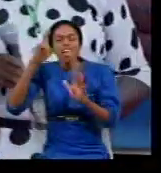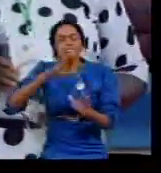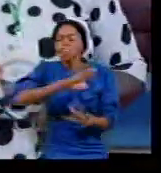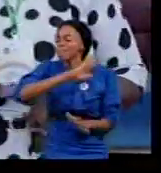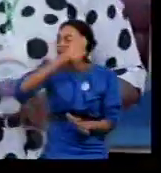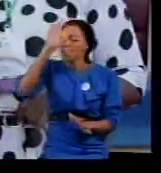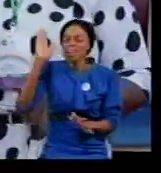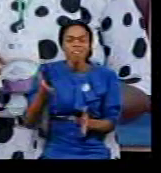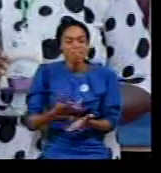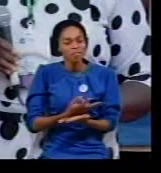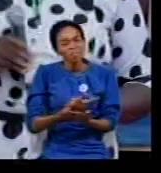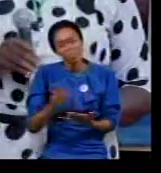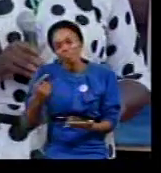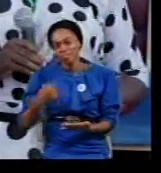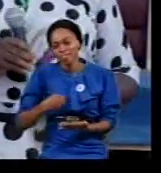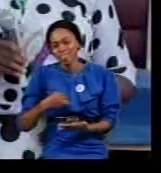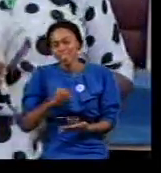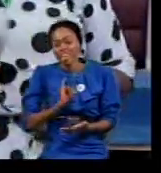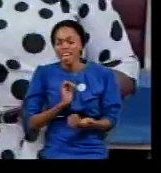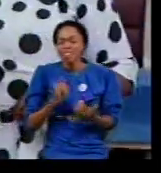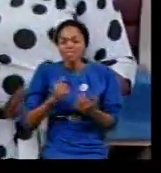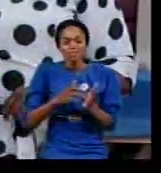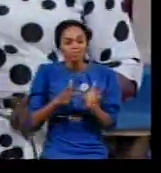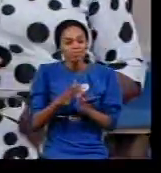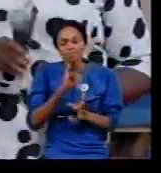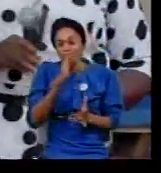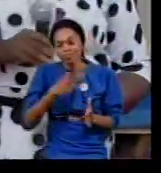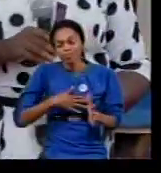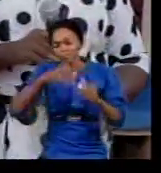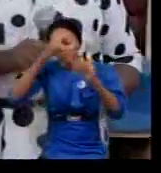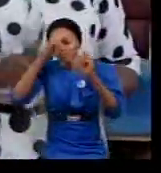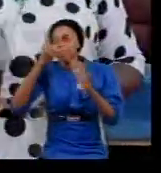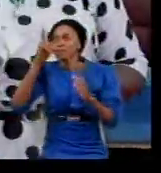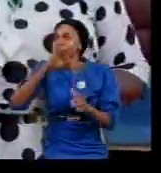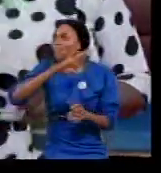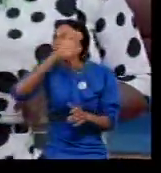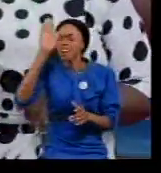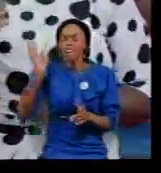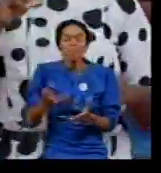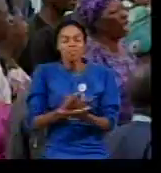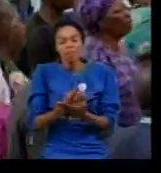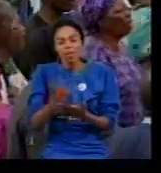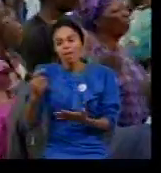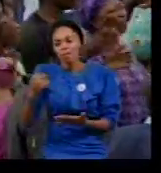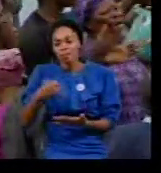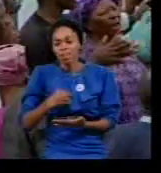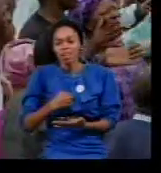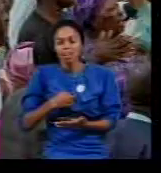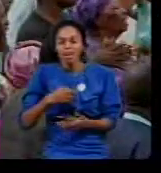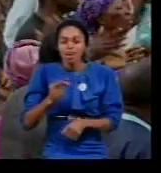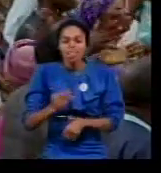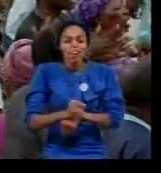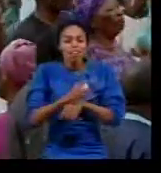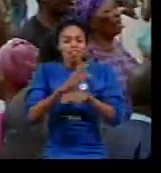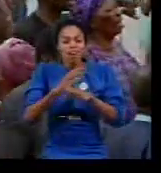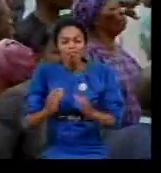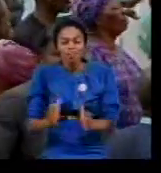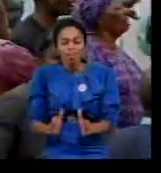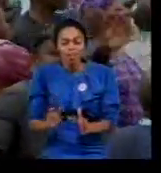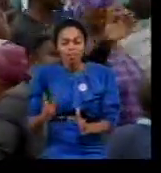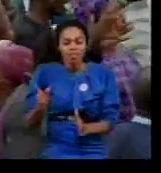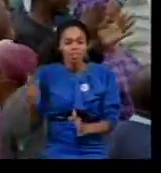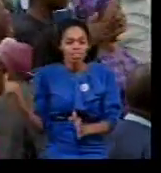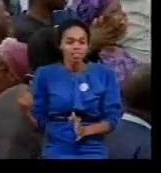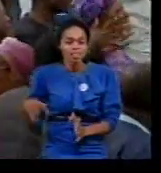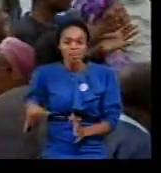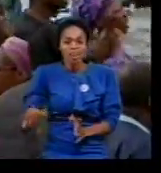to do before, now you're able to do them. And you're able to stand with a strong backbone, defending the word of God. You stood in persecution, the